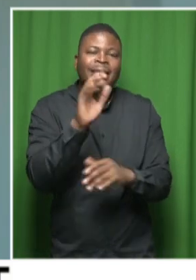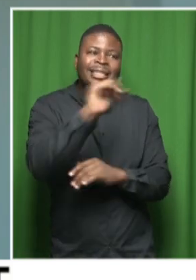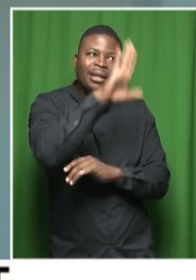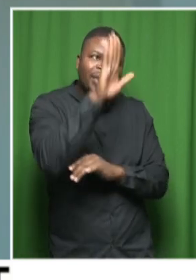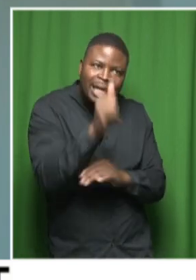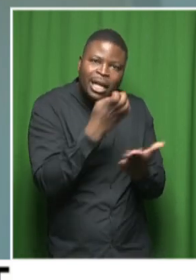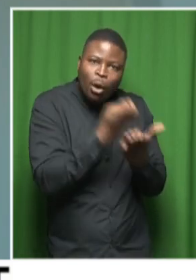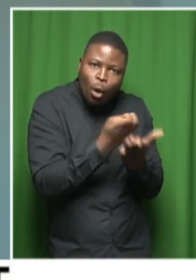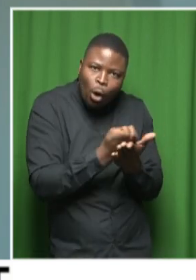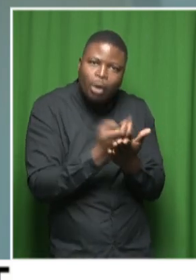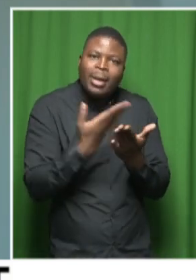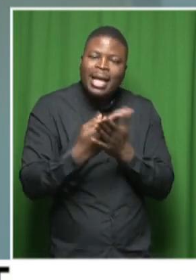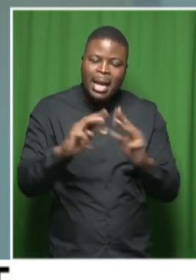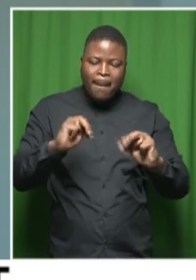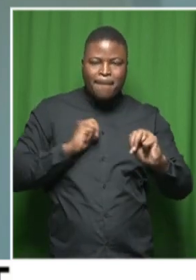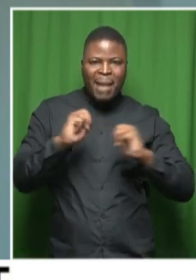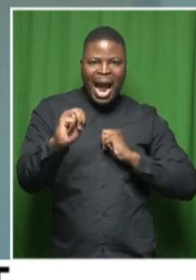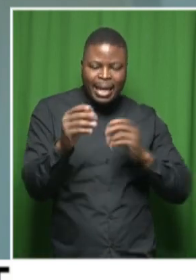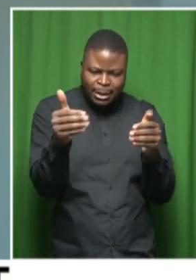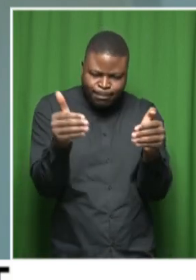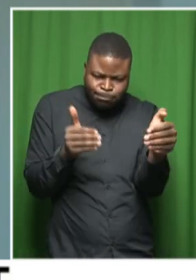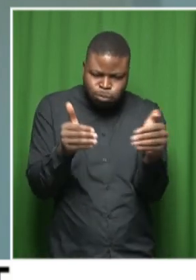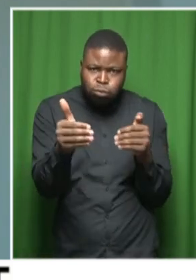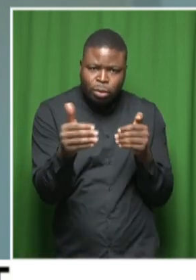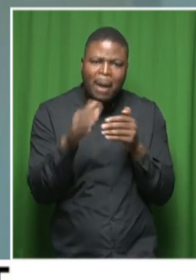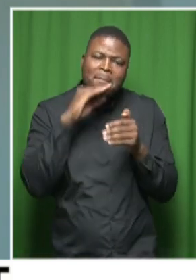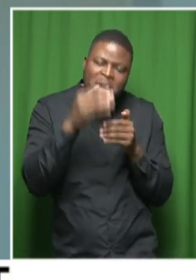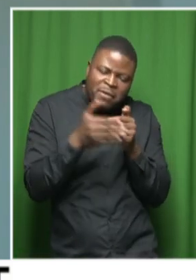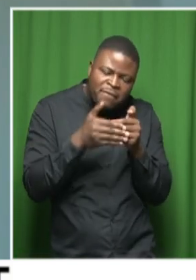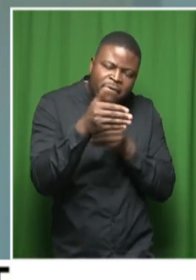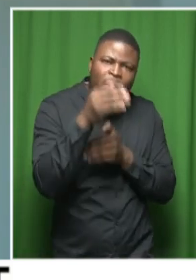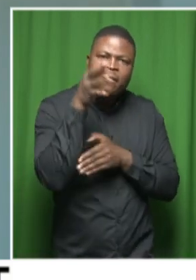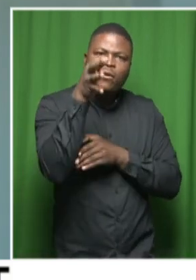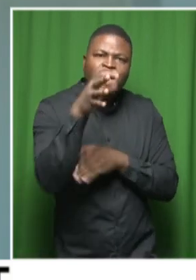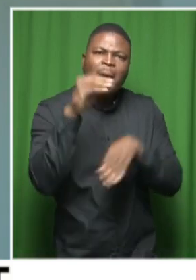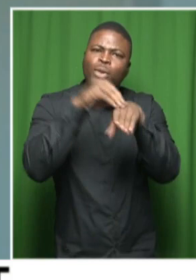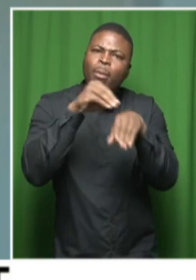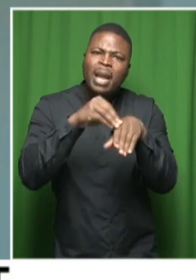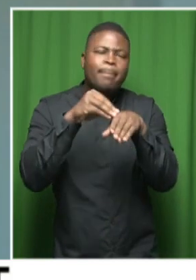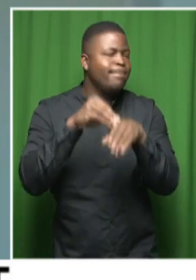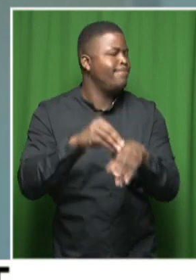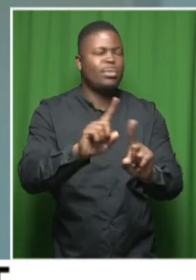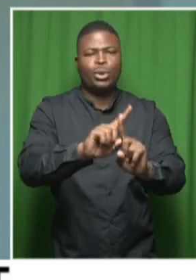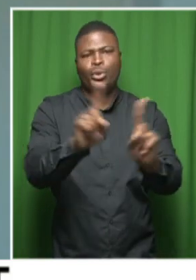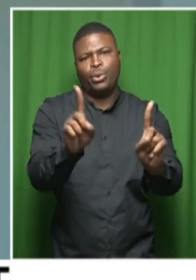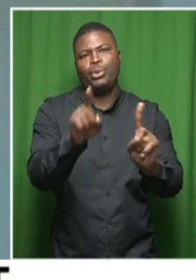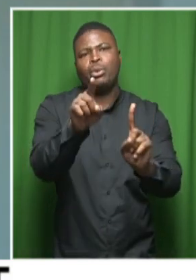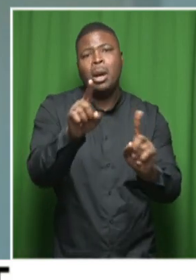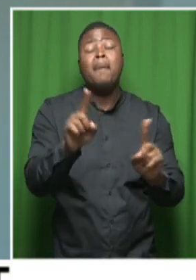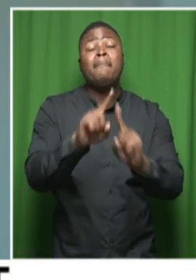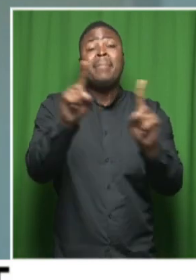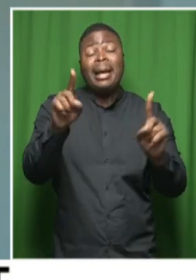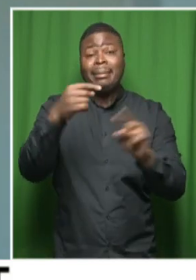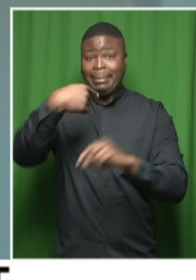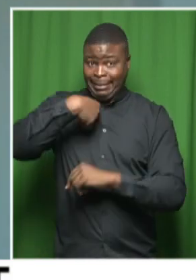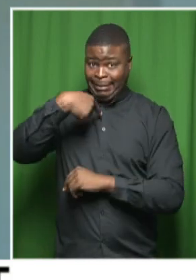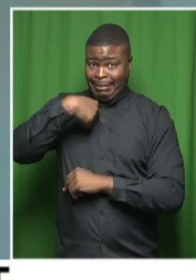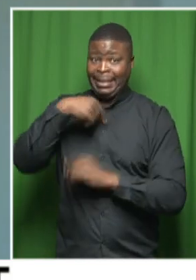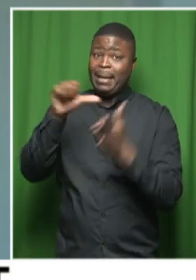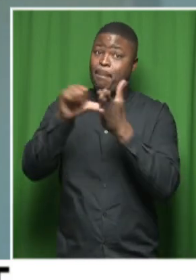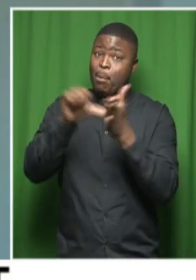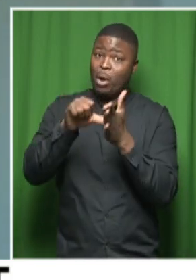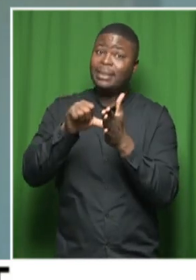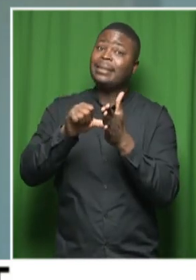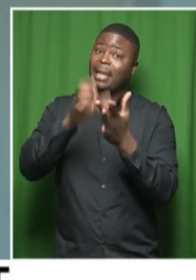a way that you don't create future problems for the future generation. And the key question for me is, if, for example,